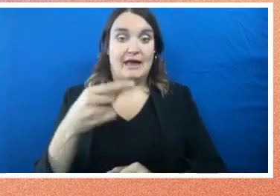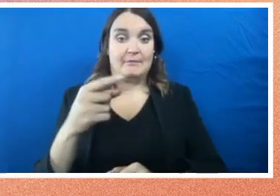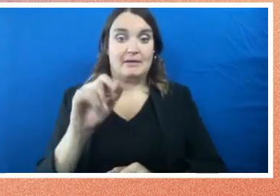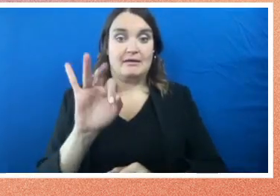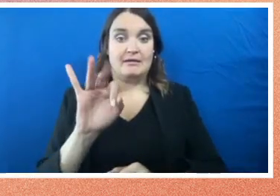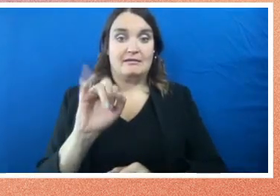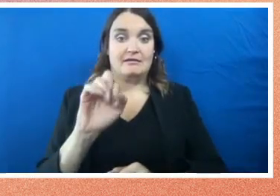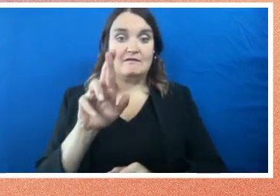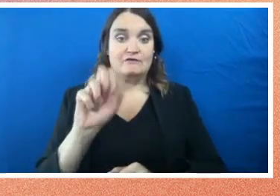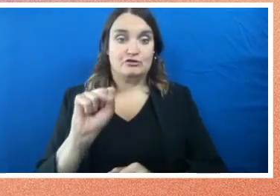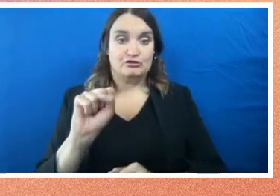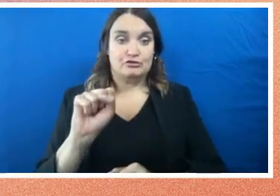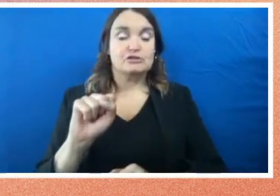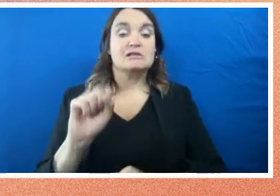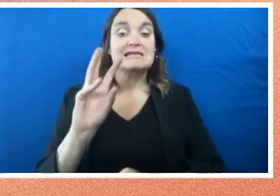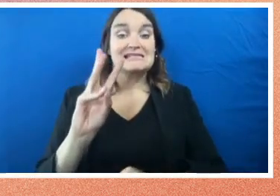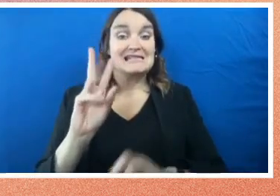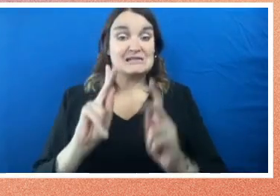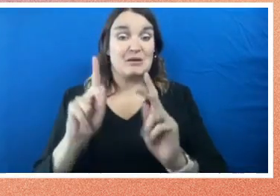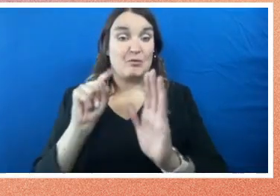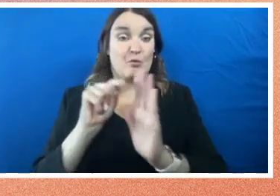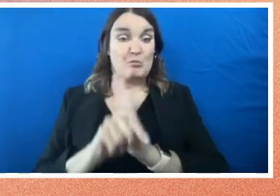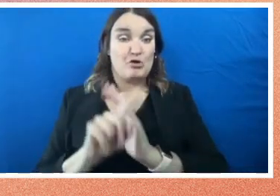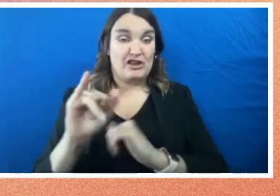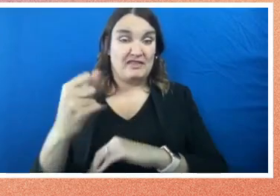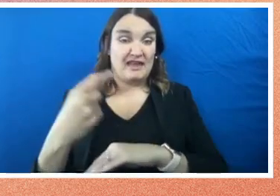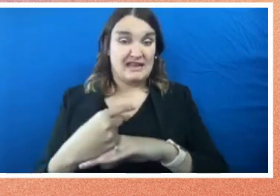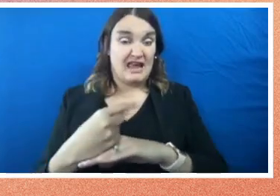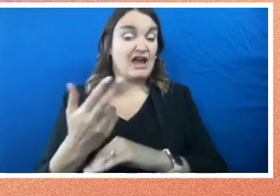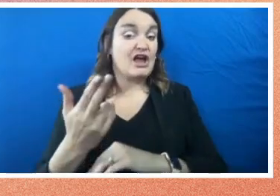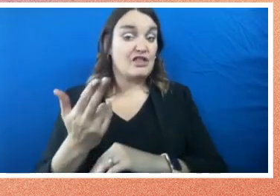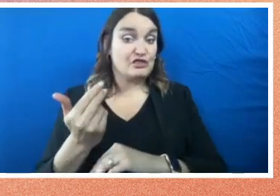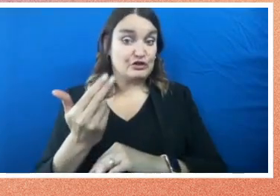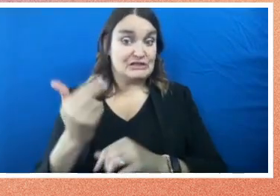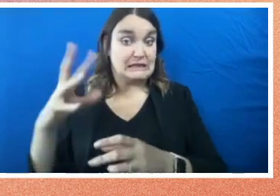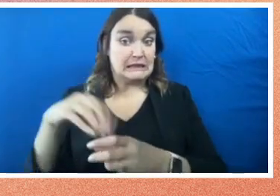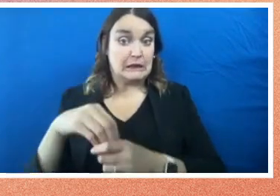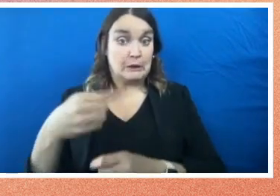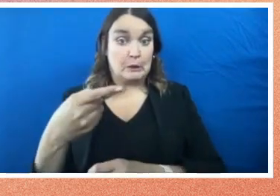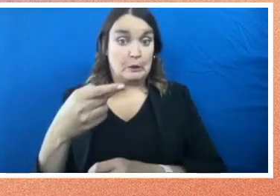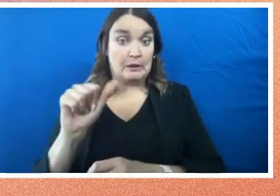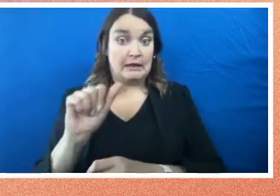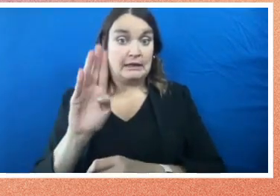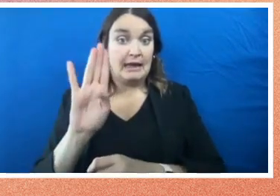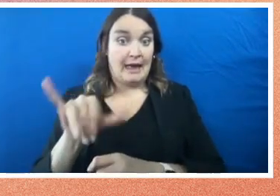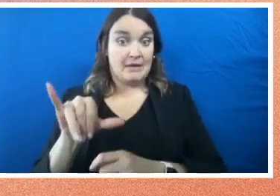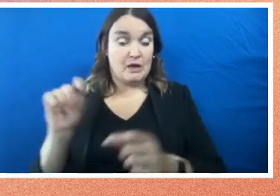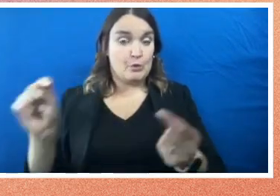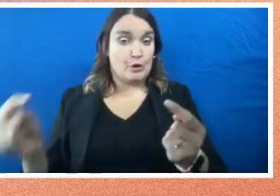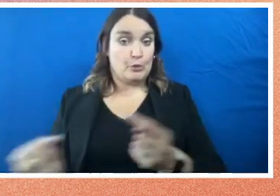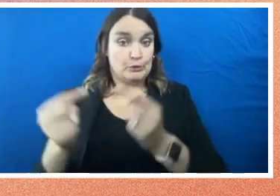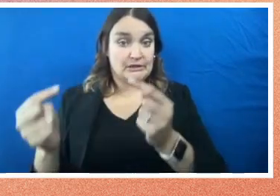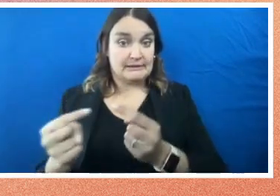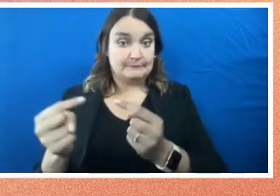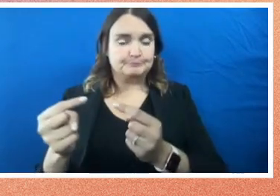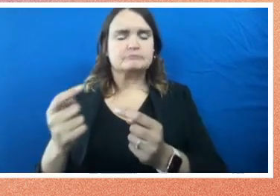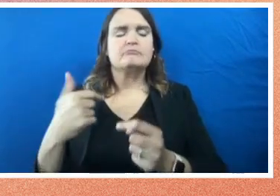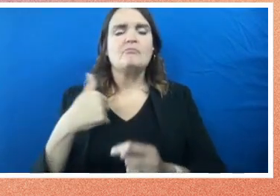day, and 13, including Gabby, were wounded. I realized that